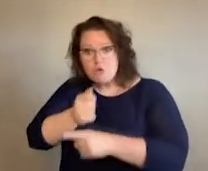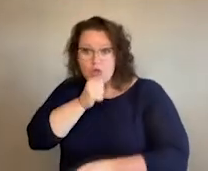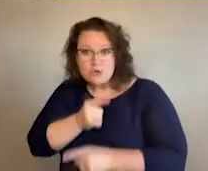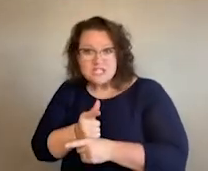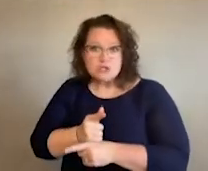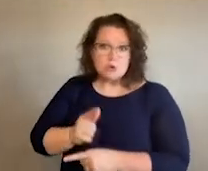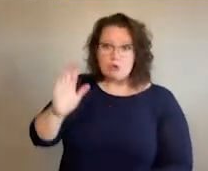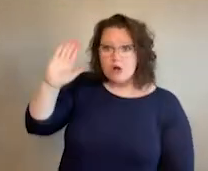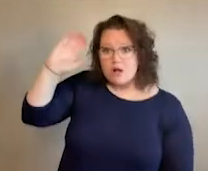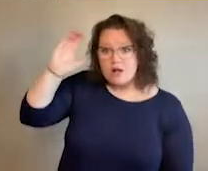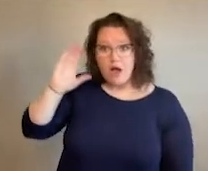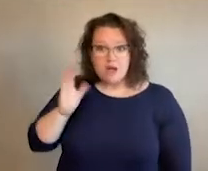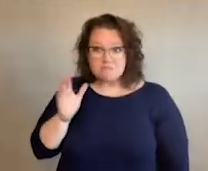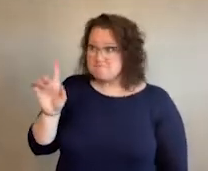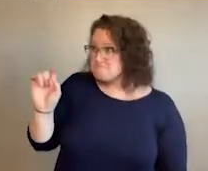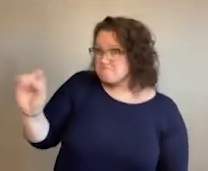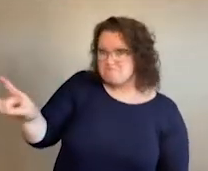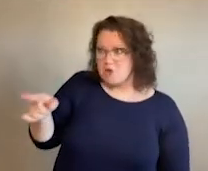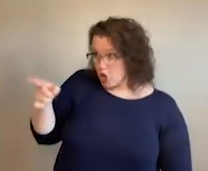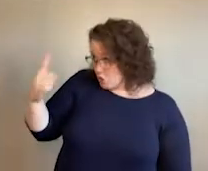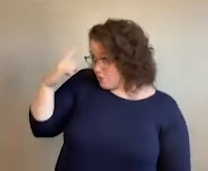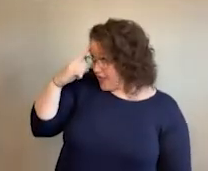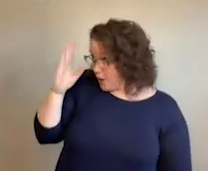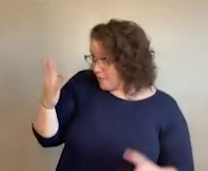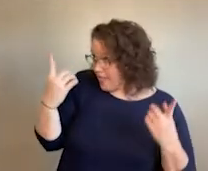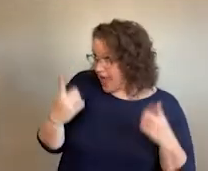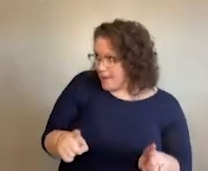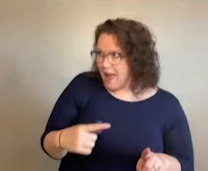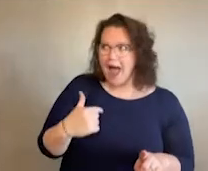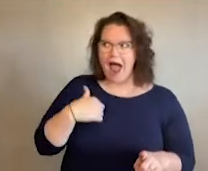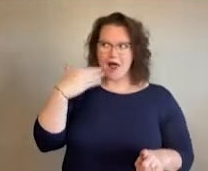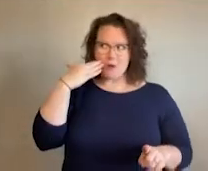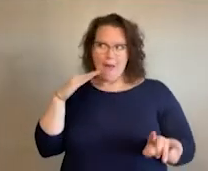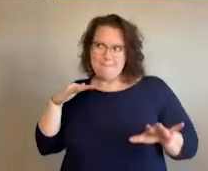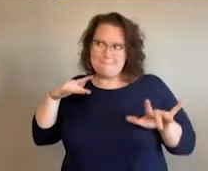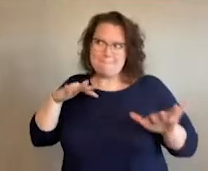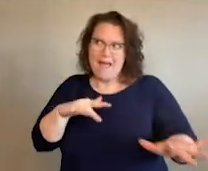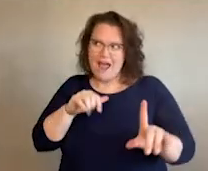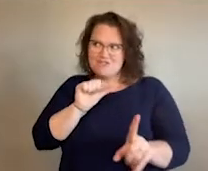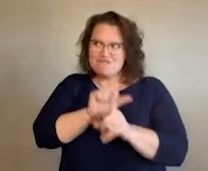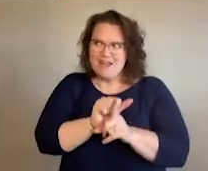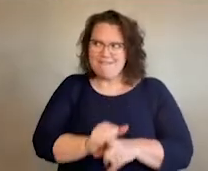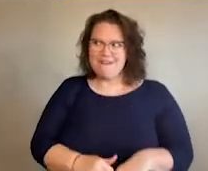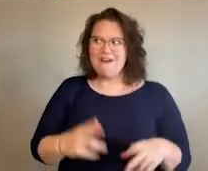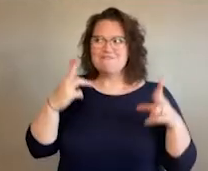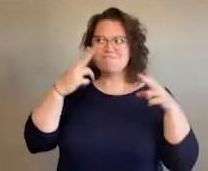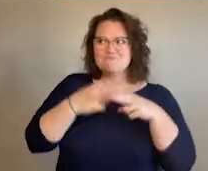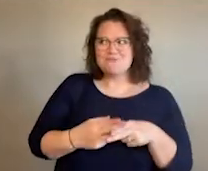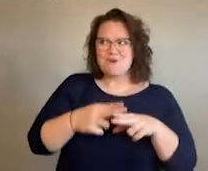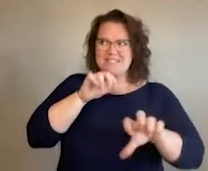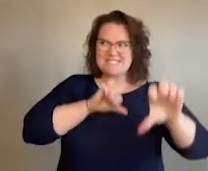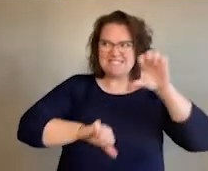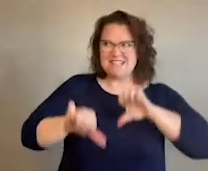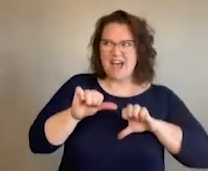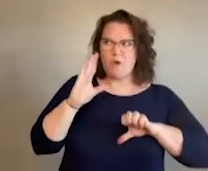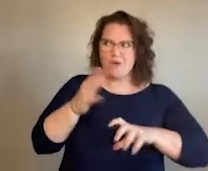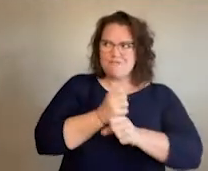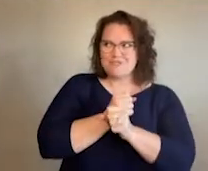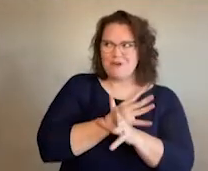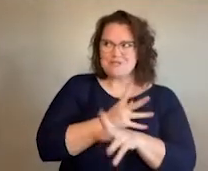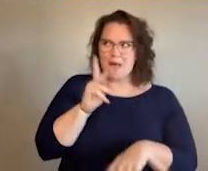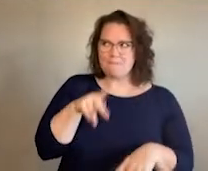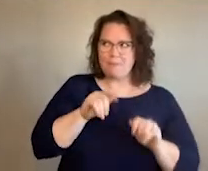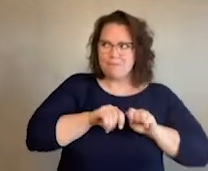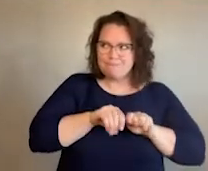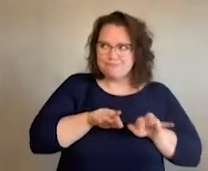your cousins and ask them what they think will happen. Tell them you know a magic trick called science that will make the pepper move.